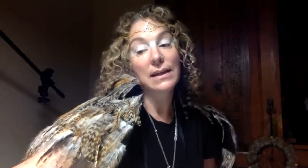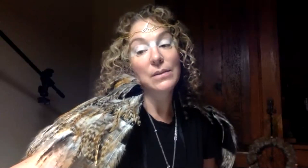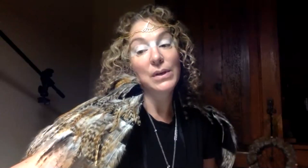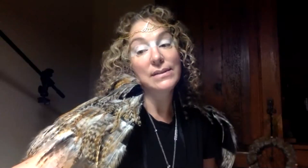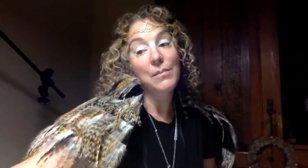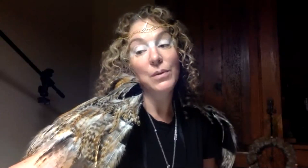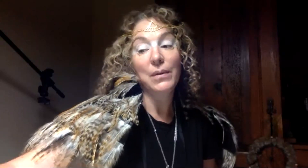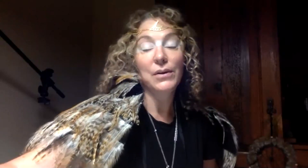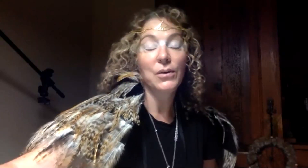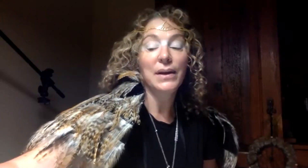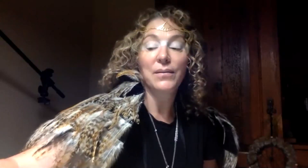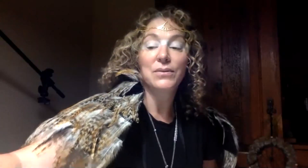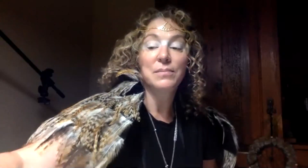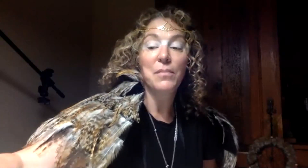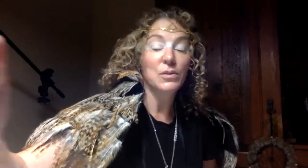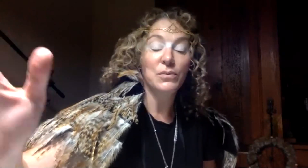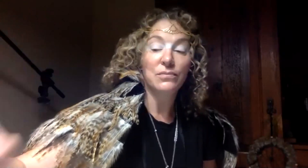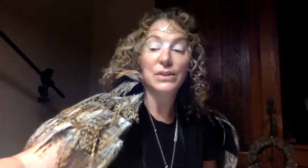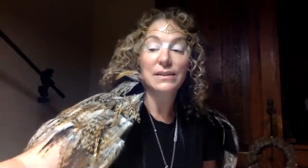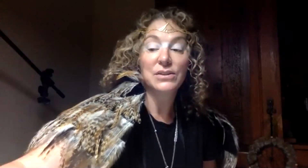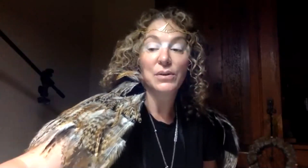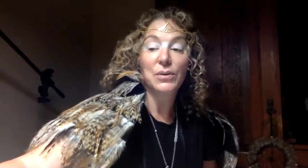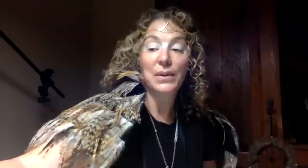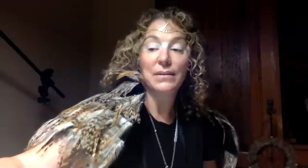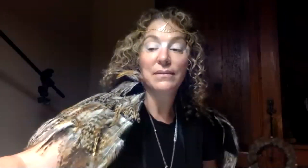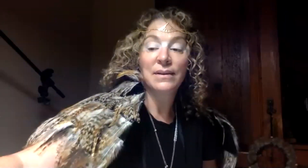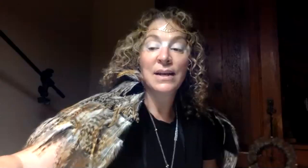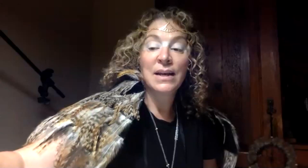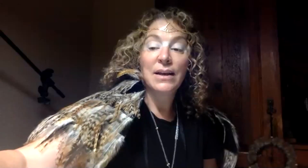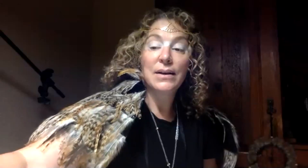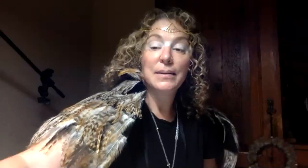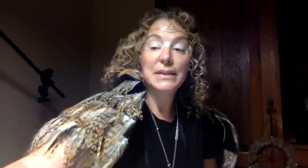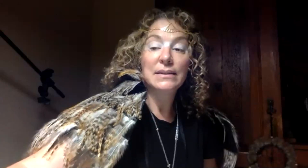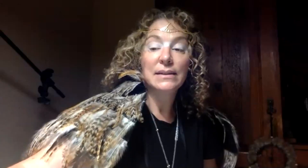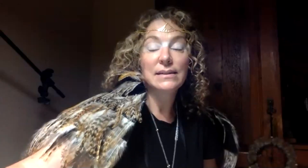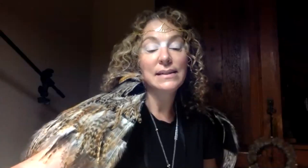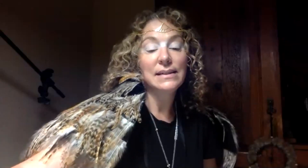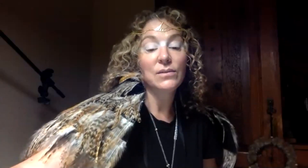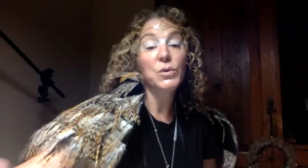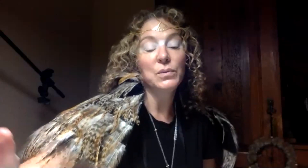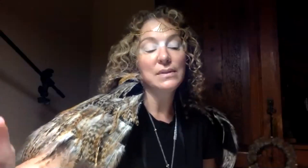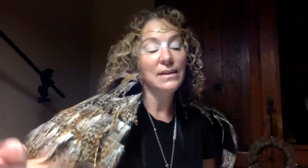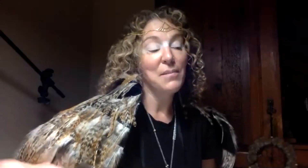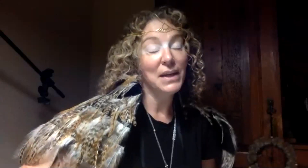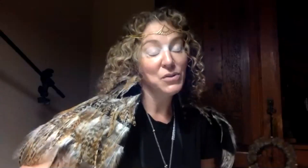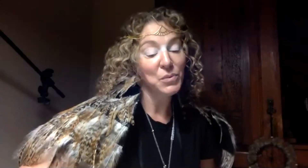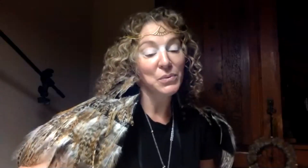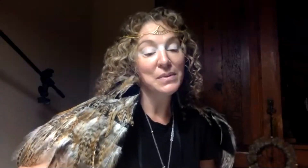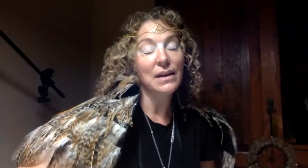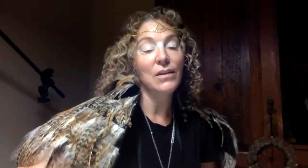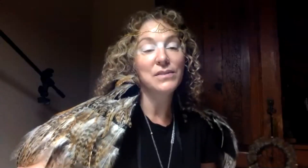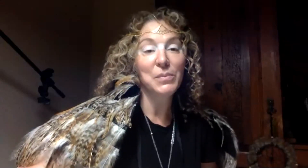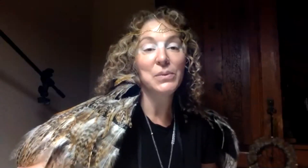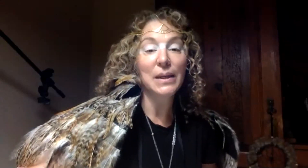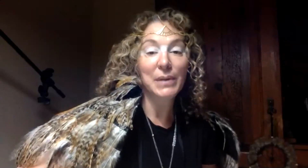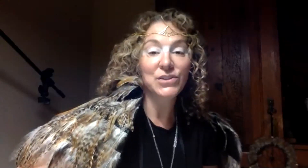to get someone to stop doing what they're doing, or there's multiple things you can do with it. Let's see, runes. I'm big into runes. I